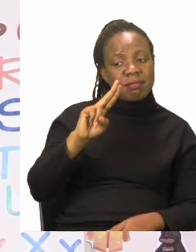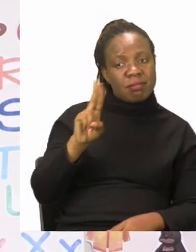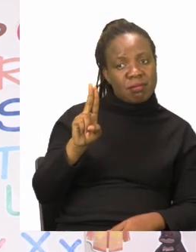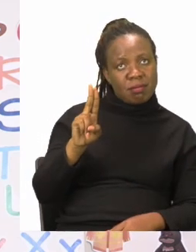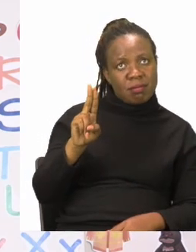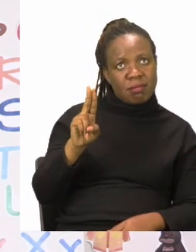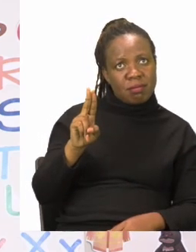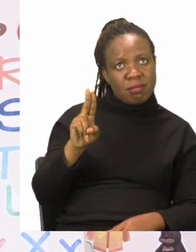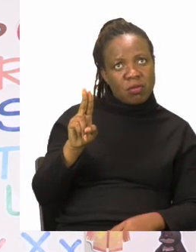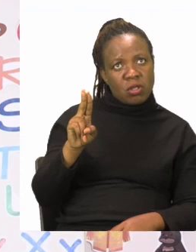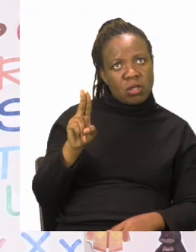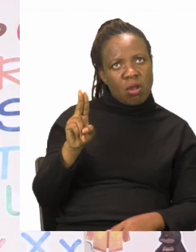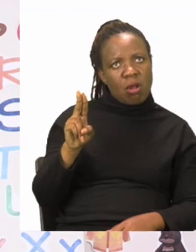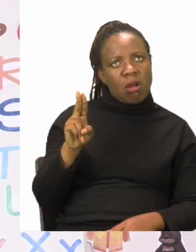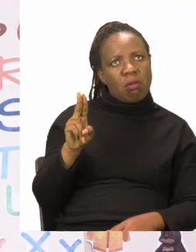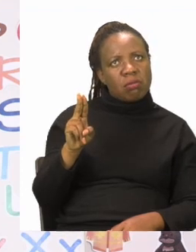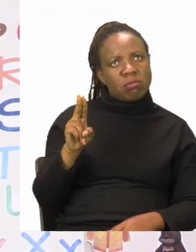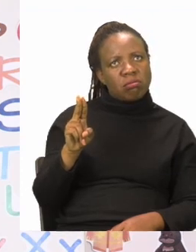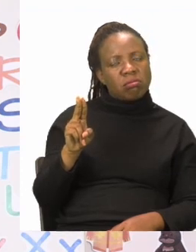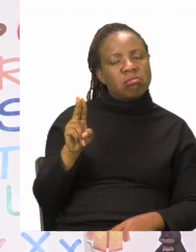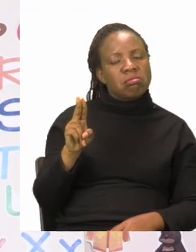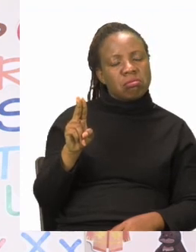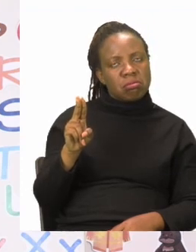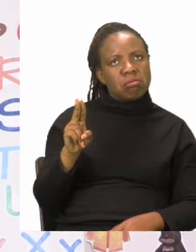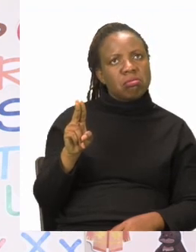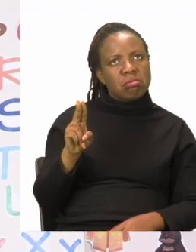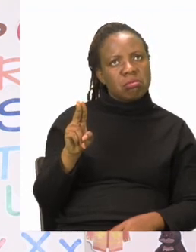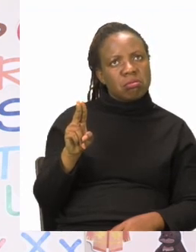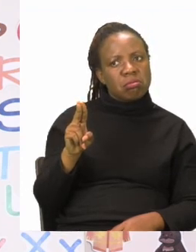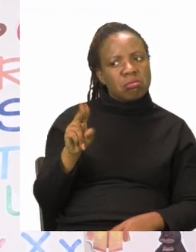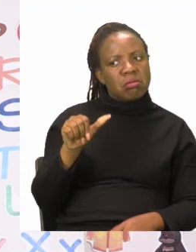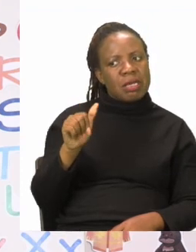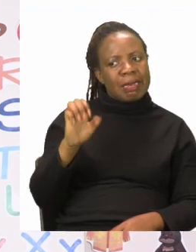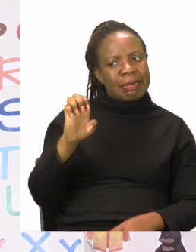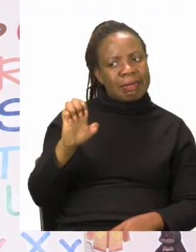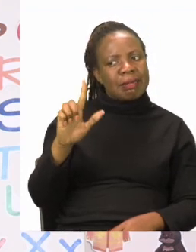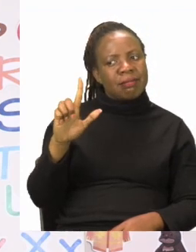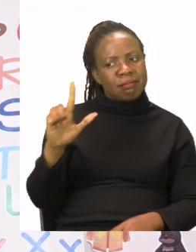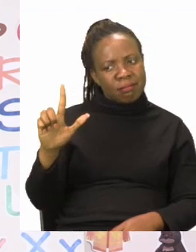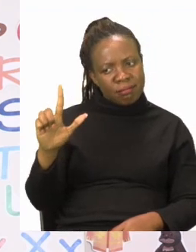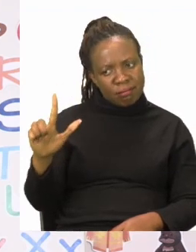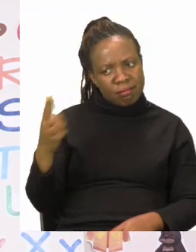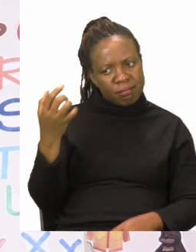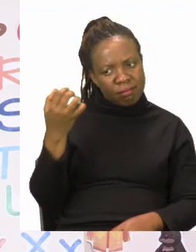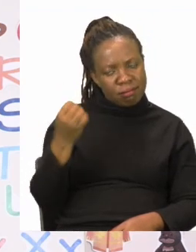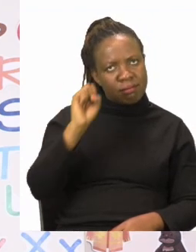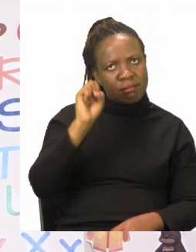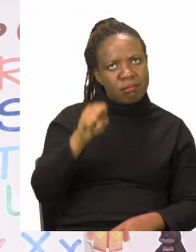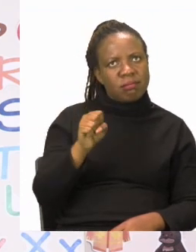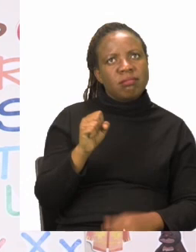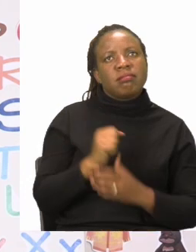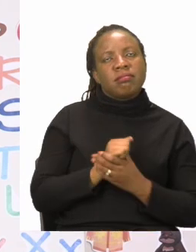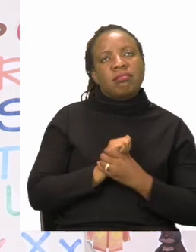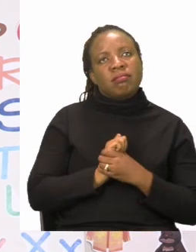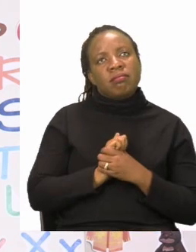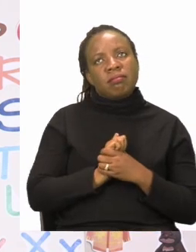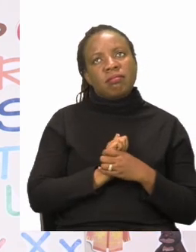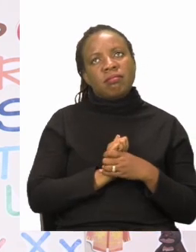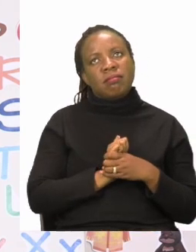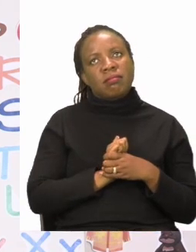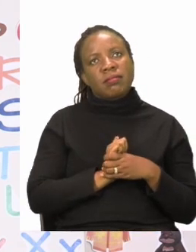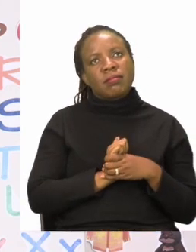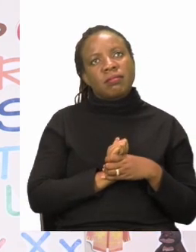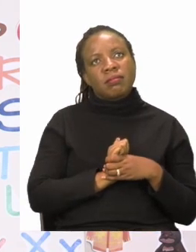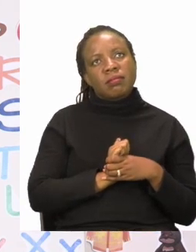the H, so now we have to use the rest of our letters. So let's